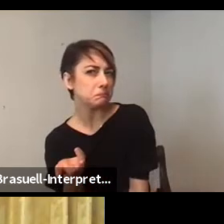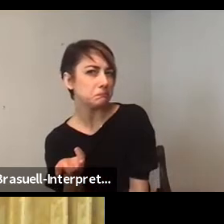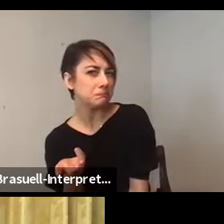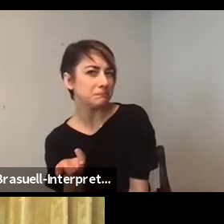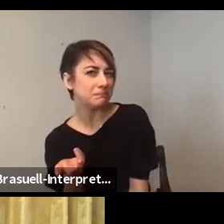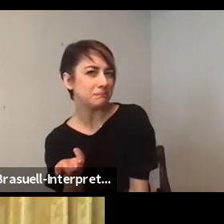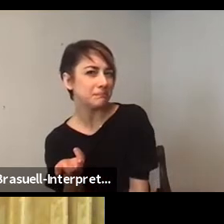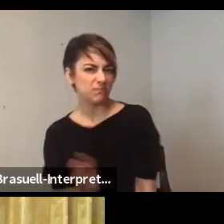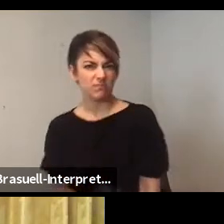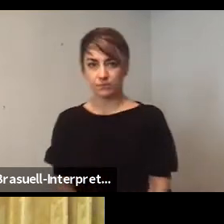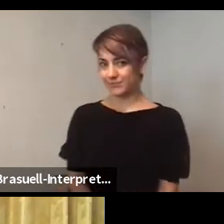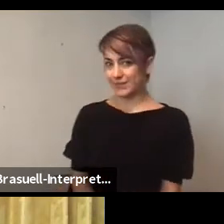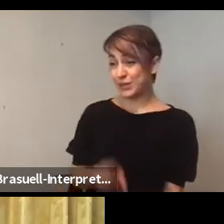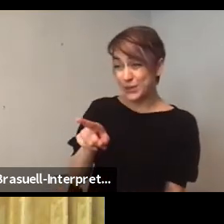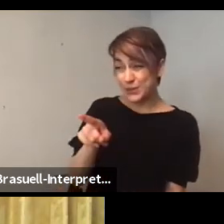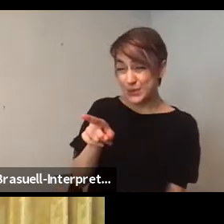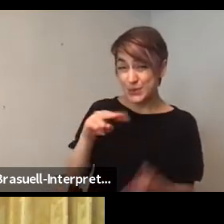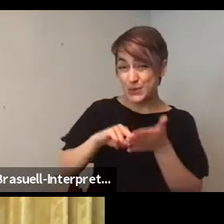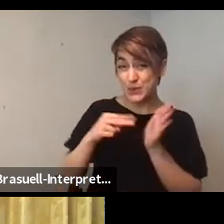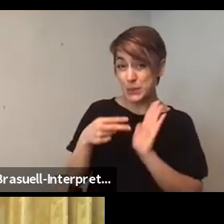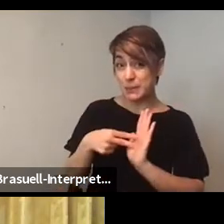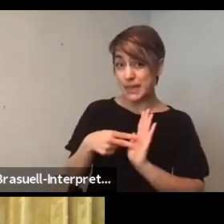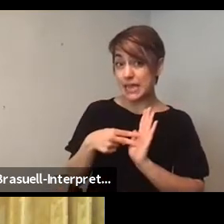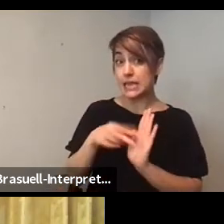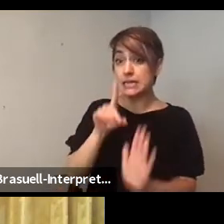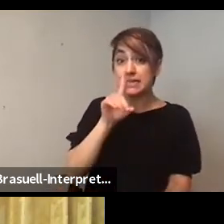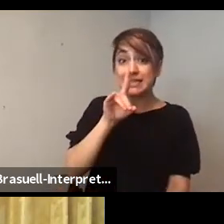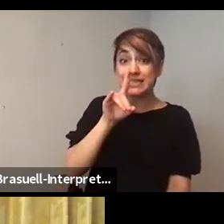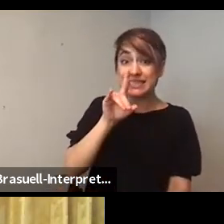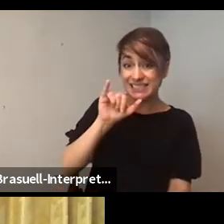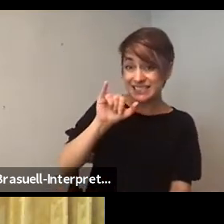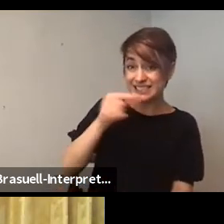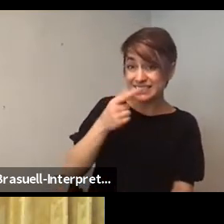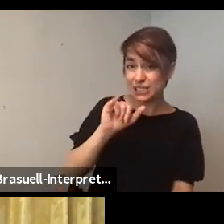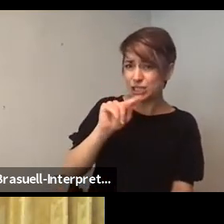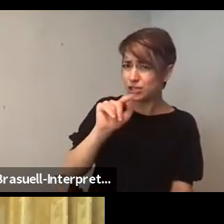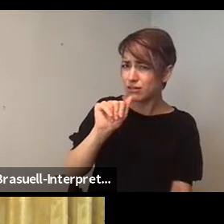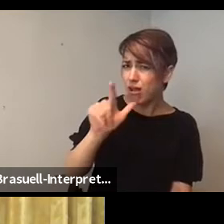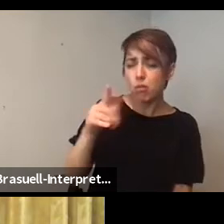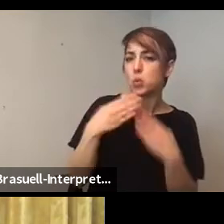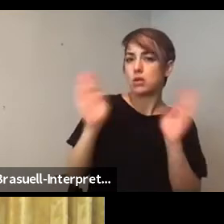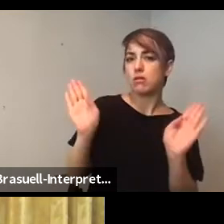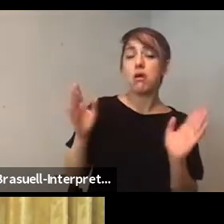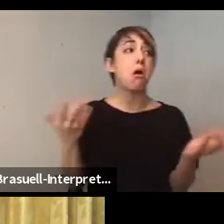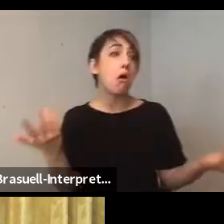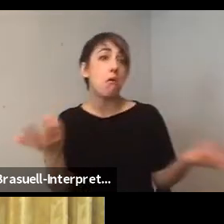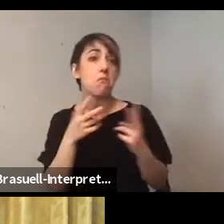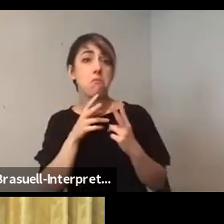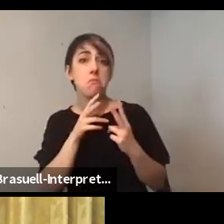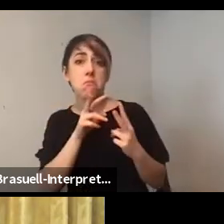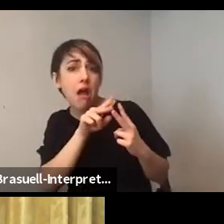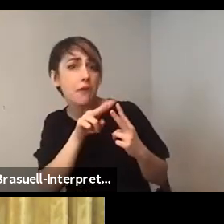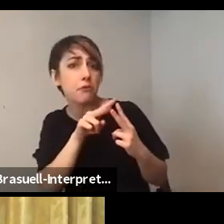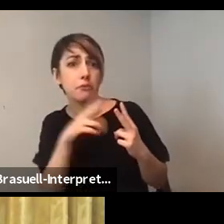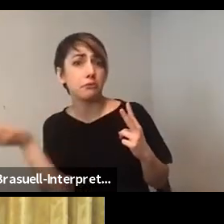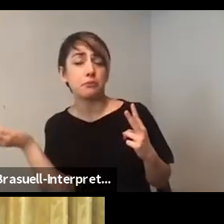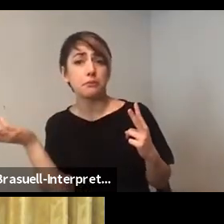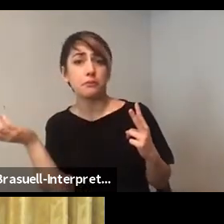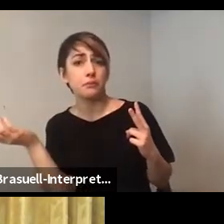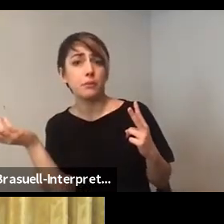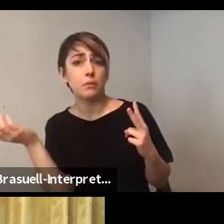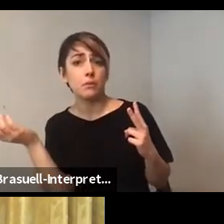Do you mean specifically digitally or in general? I don't know. It can be digitally and it can be not digitally. It can